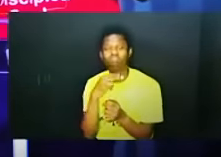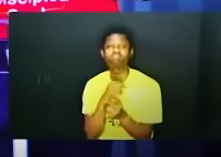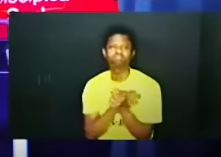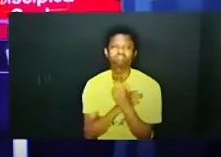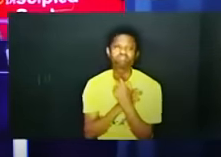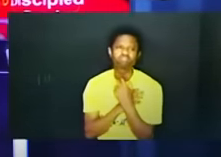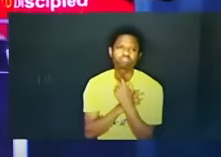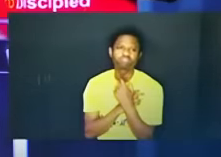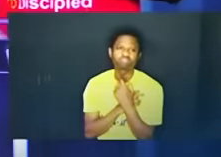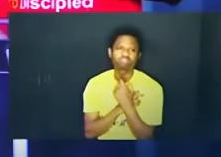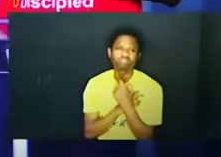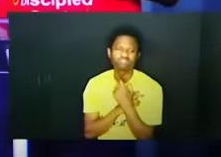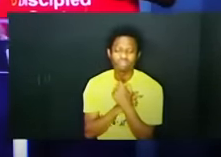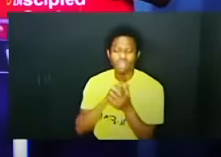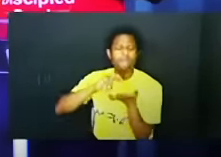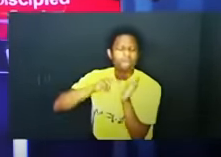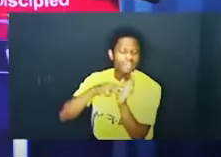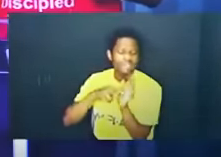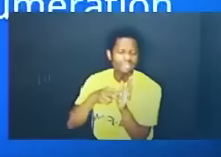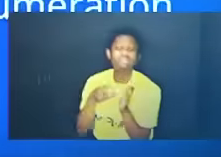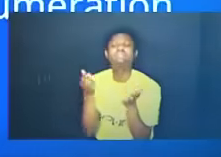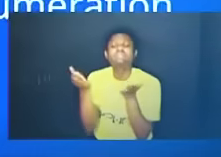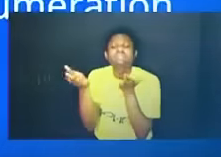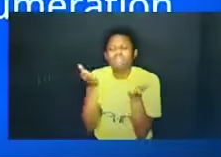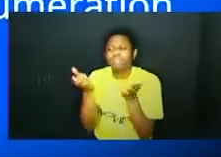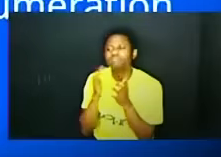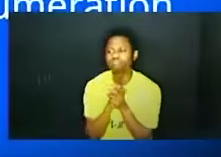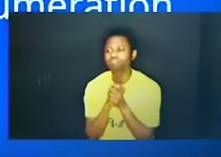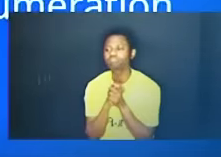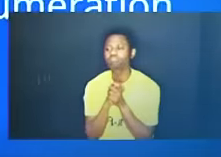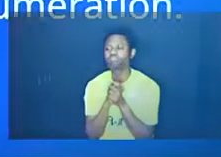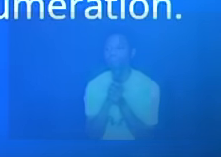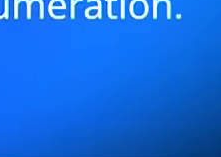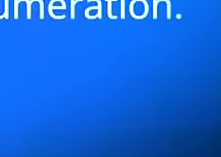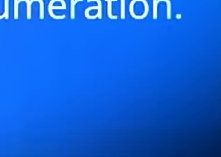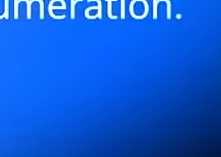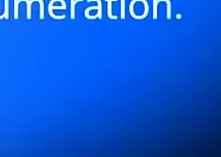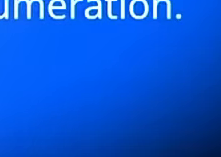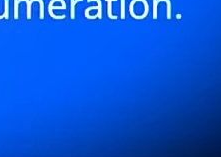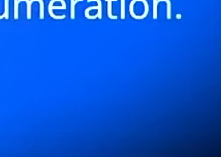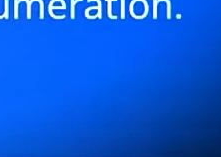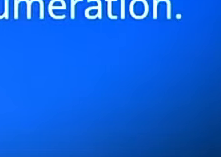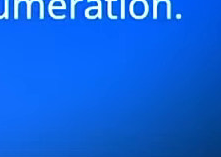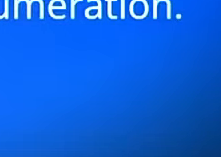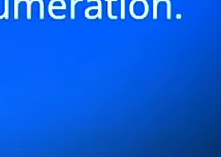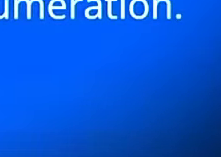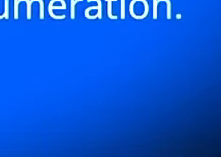avoda, which means to serve or to work.